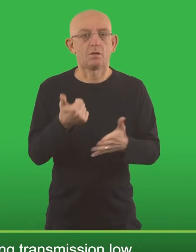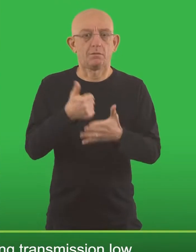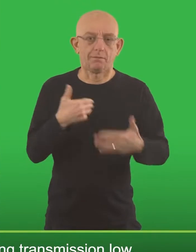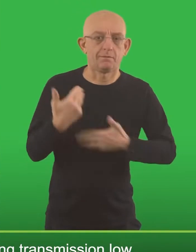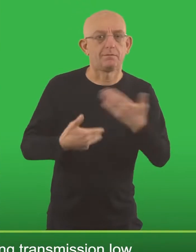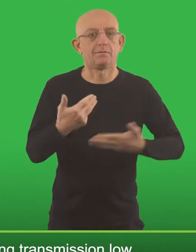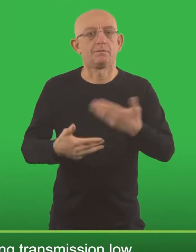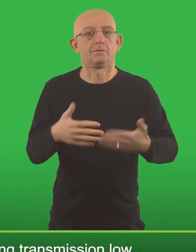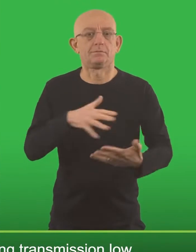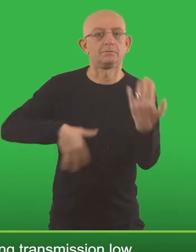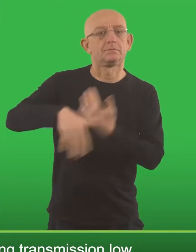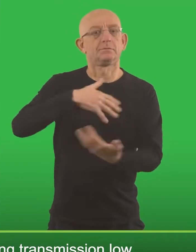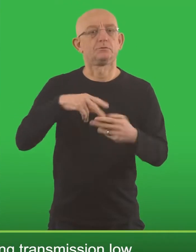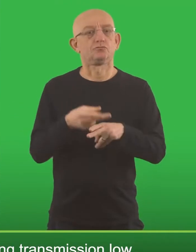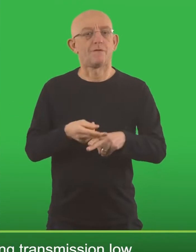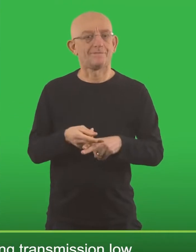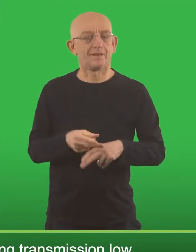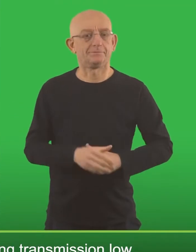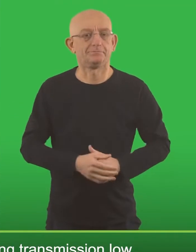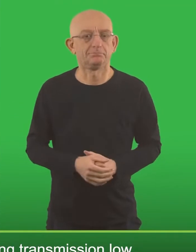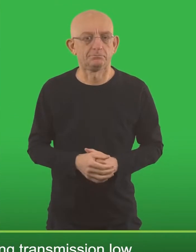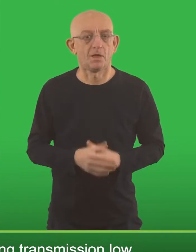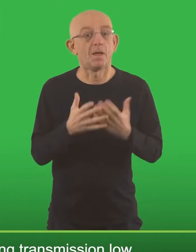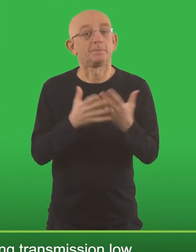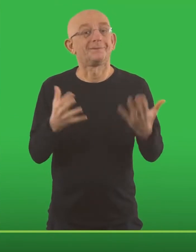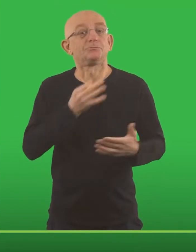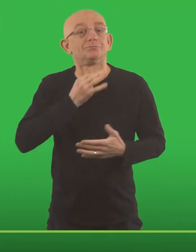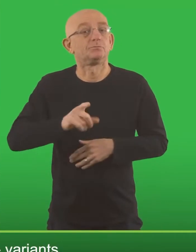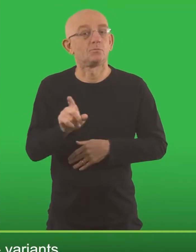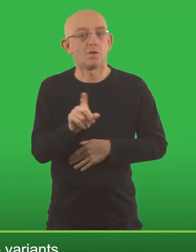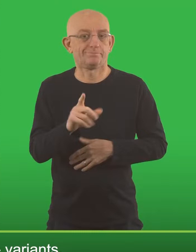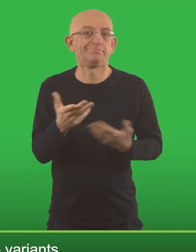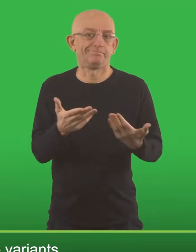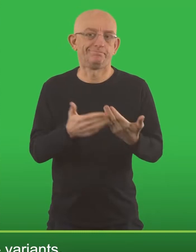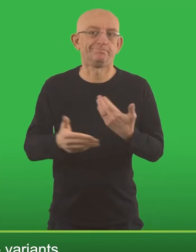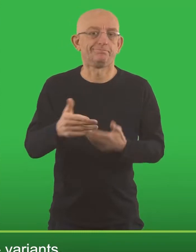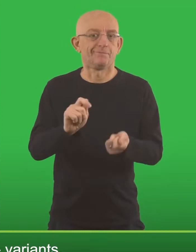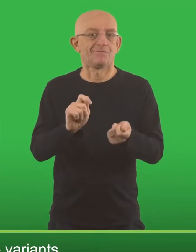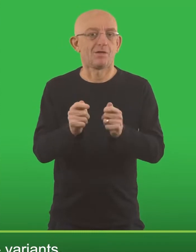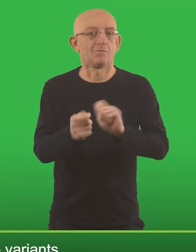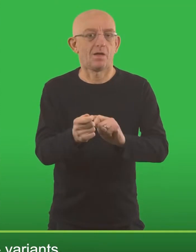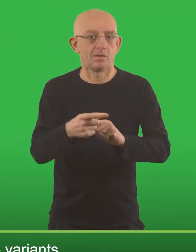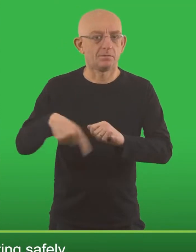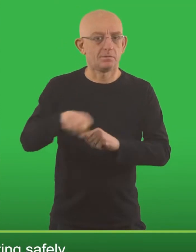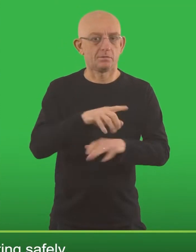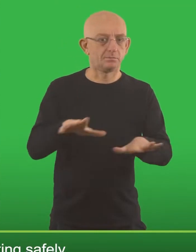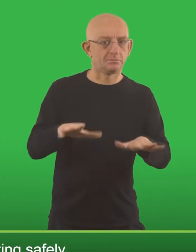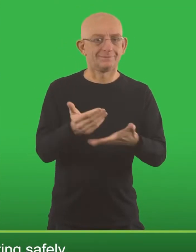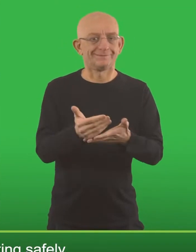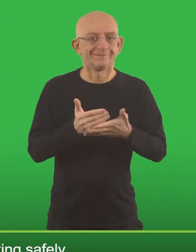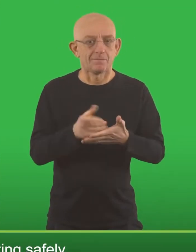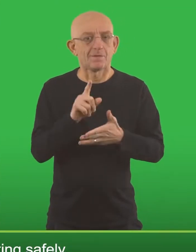keeping people safe, keeping transmission low and kickstarting Sheffield. Biggest risks looking forward, variants,